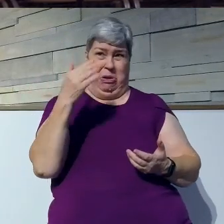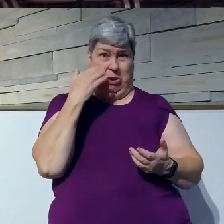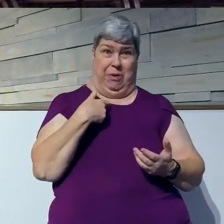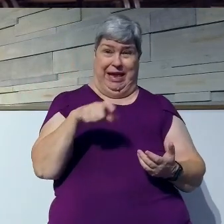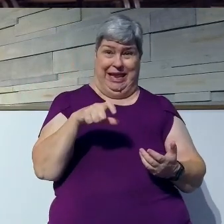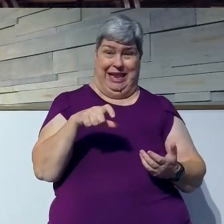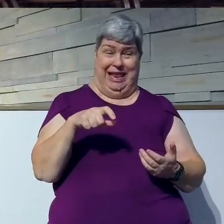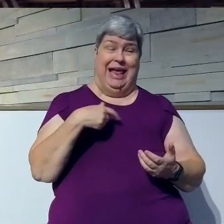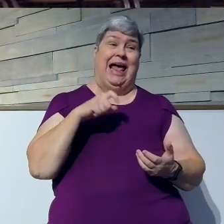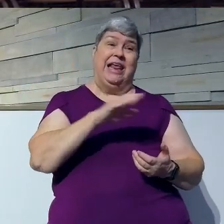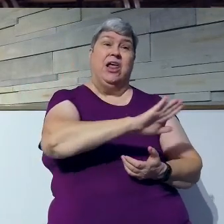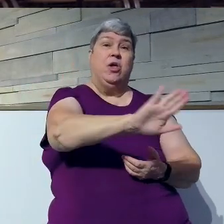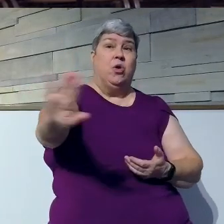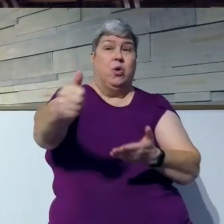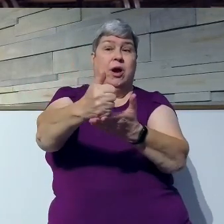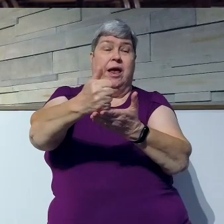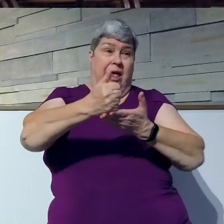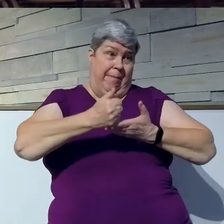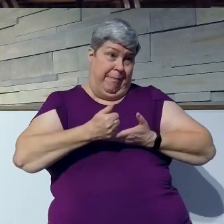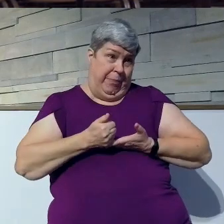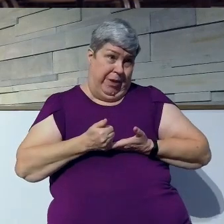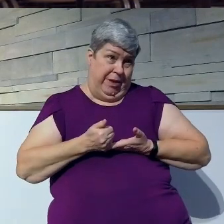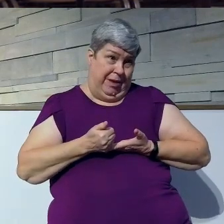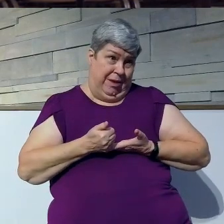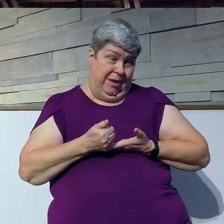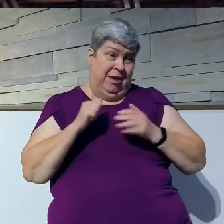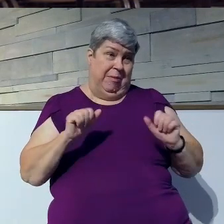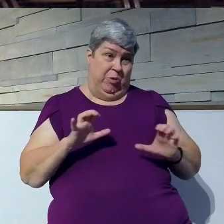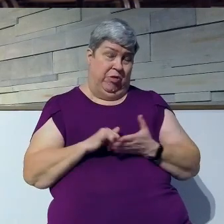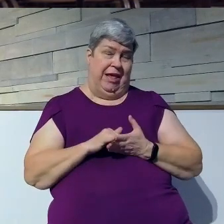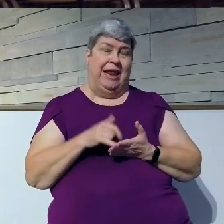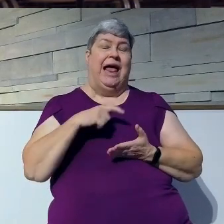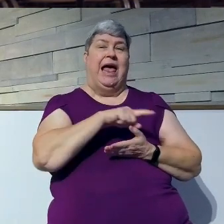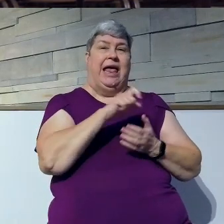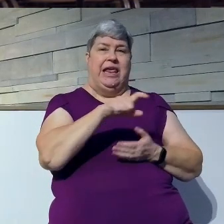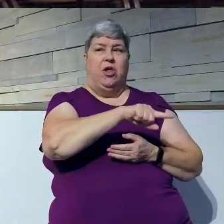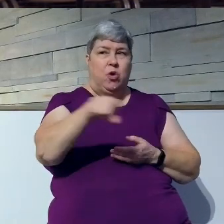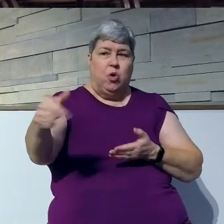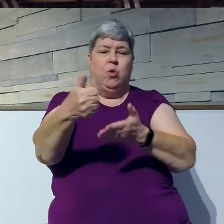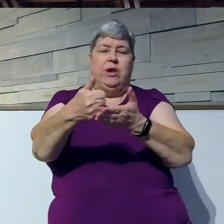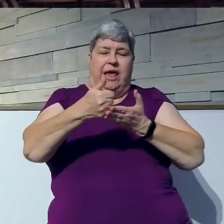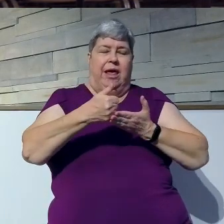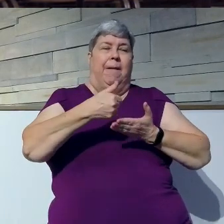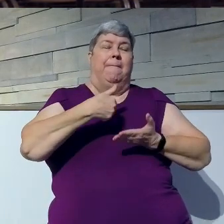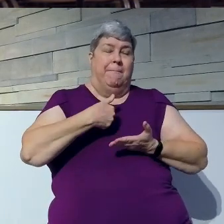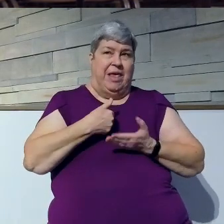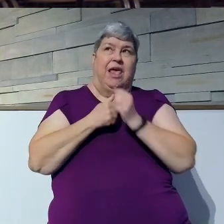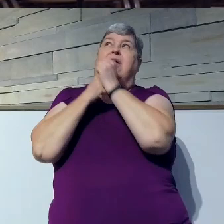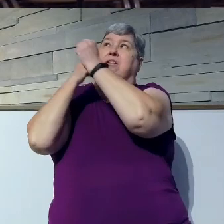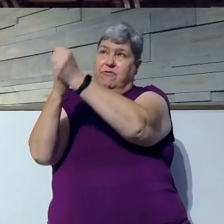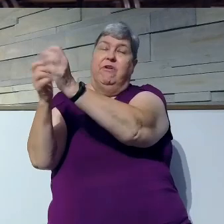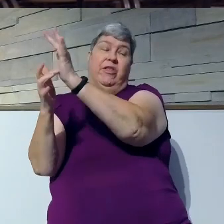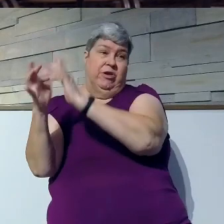what I need, is I need your help to do that. I need you to help me to follow